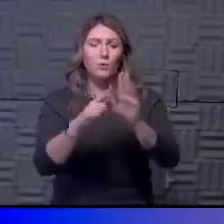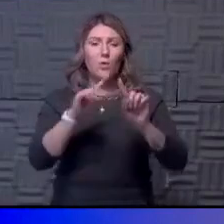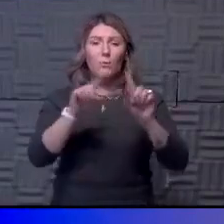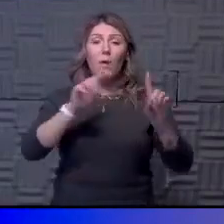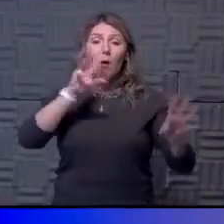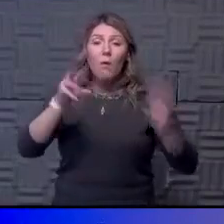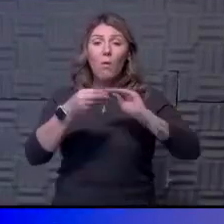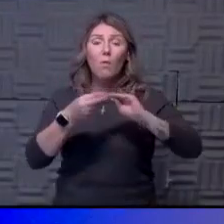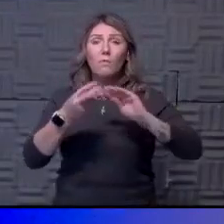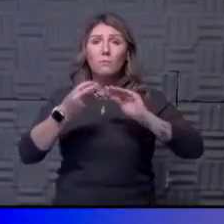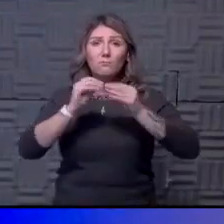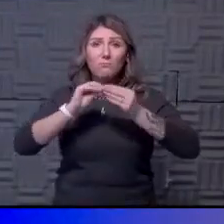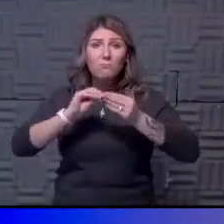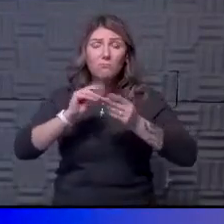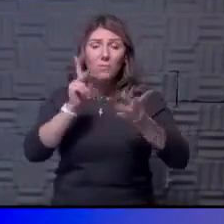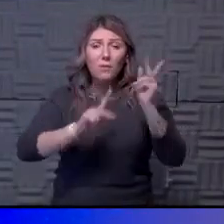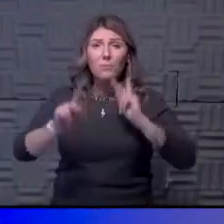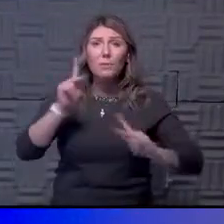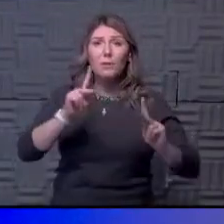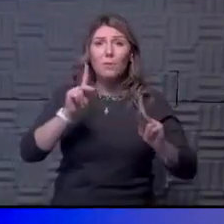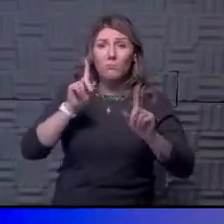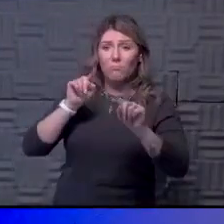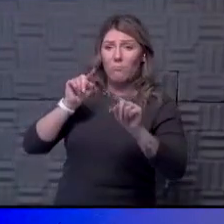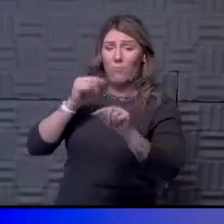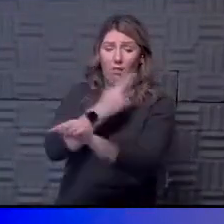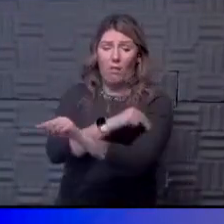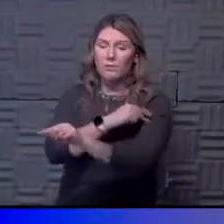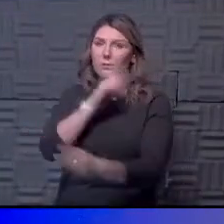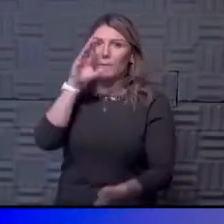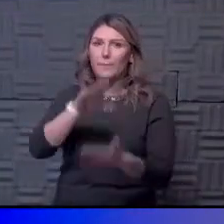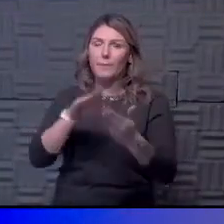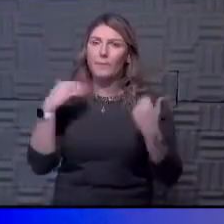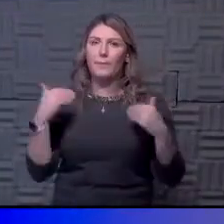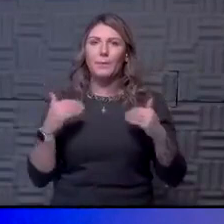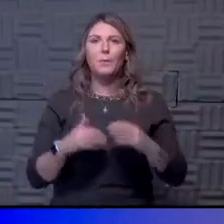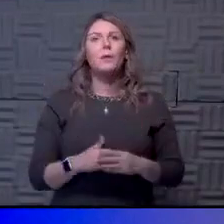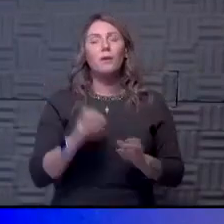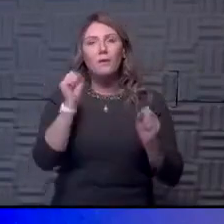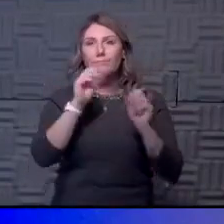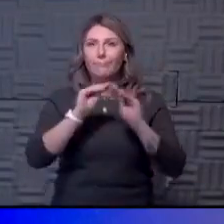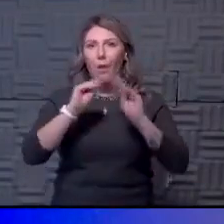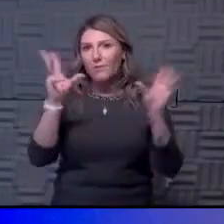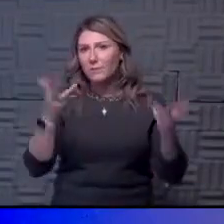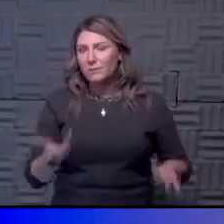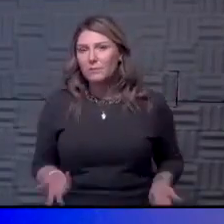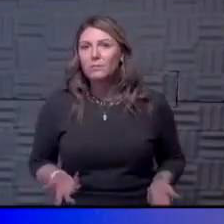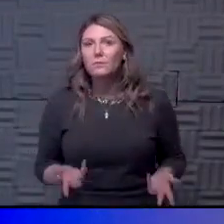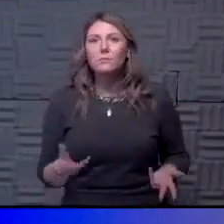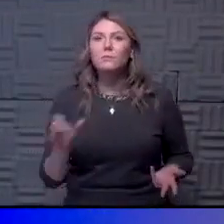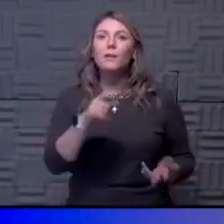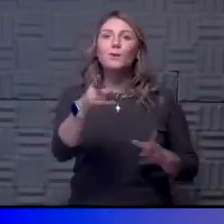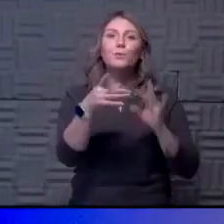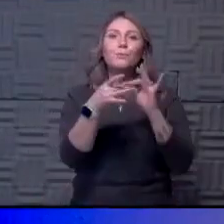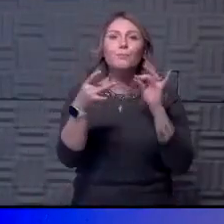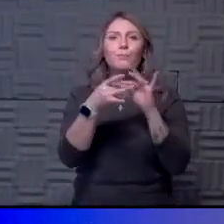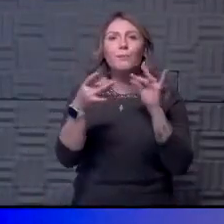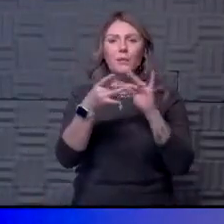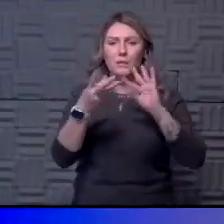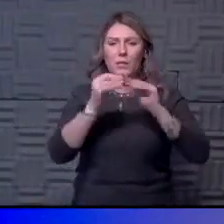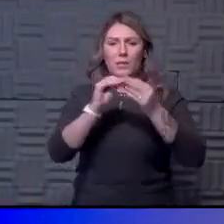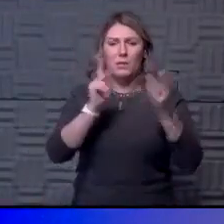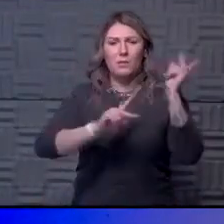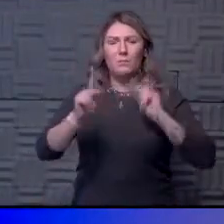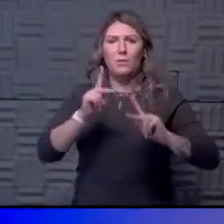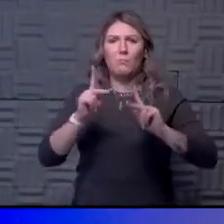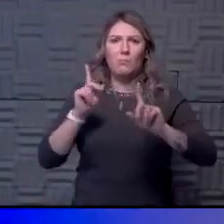overall number of people coming to the hospital is much less, obviously. And just as you said, the number of people coming to